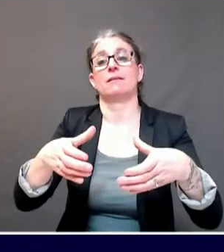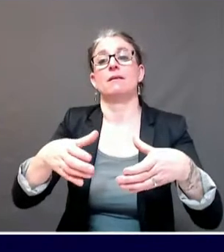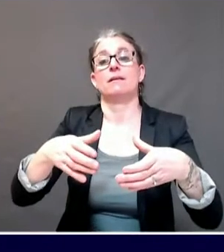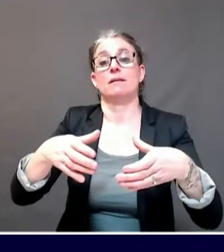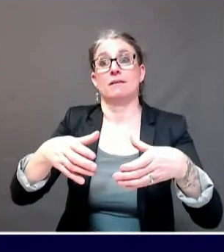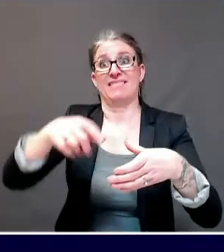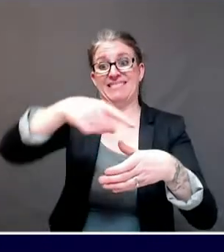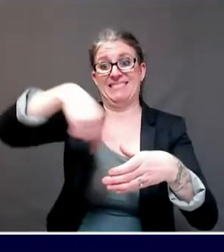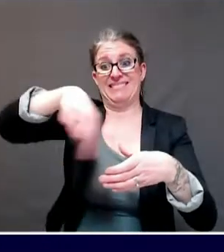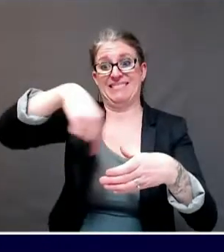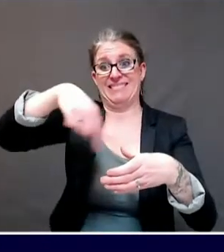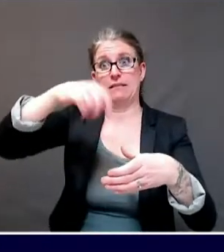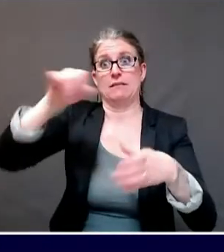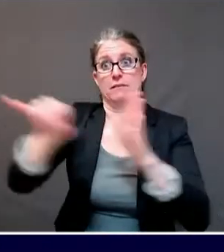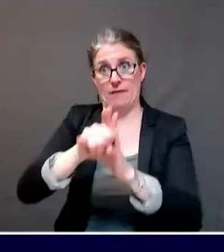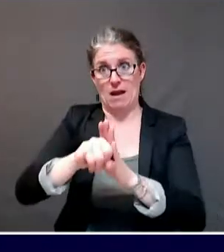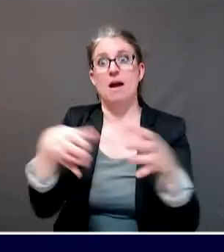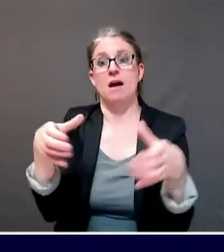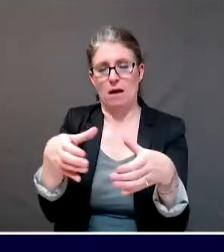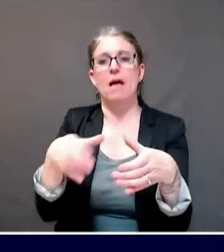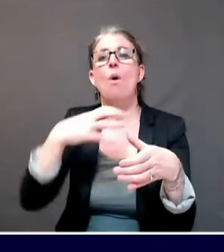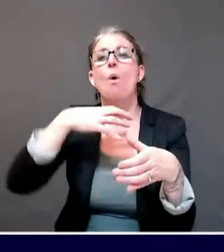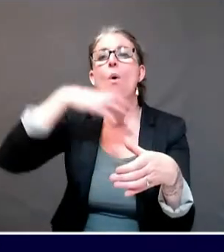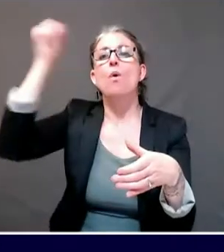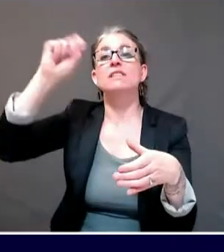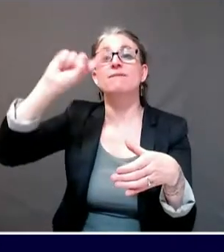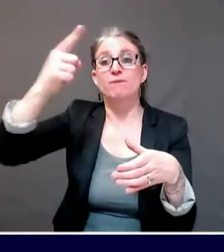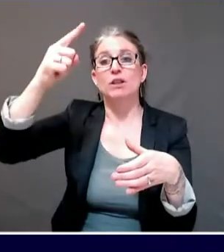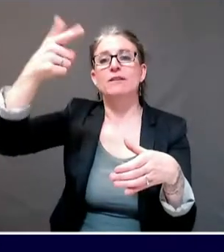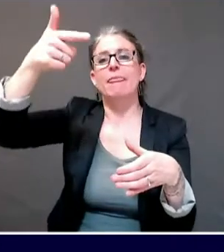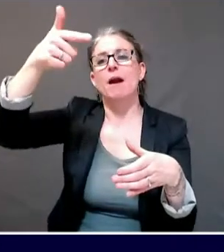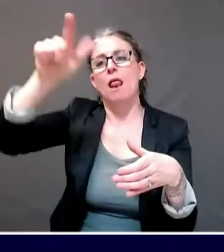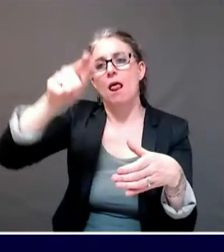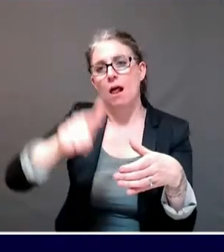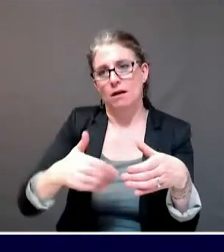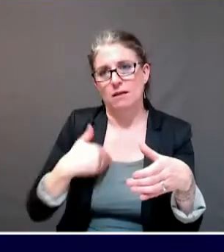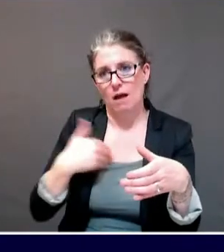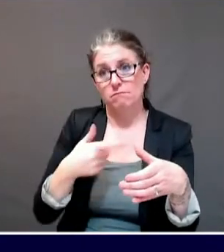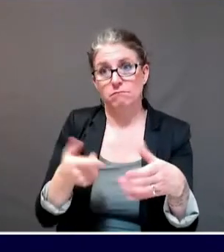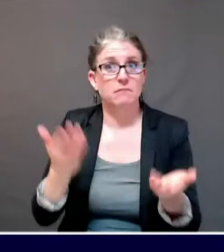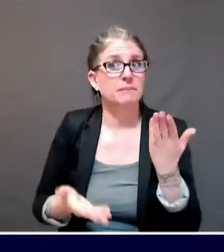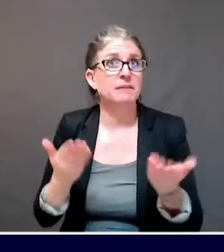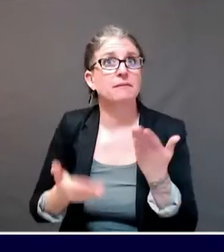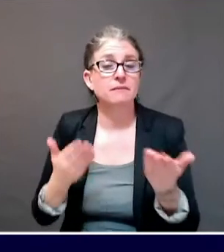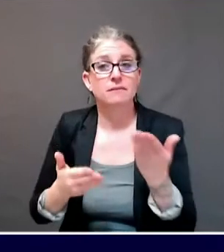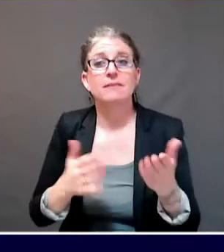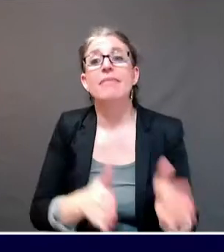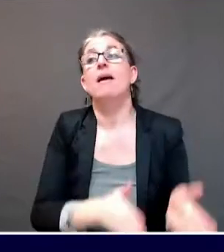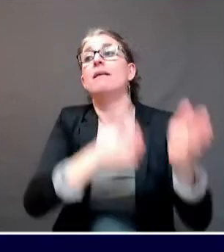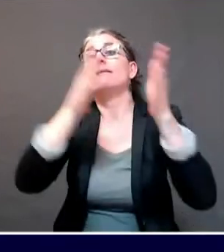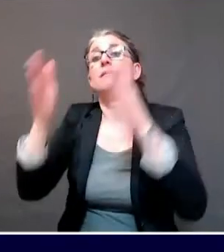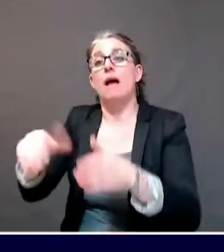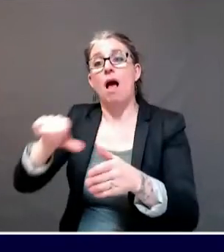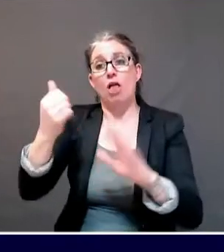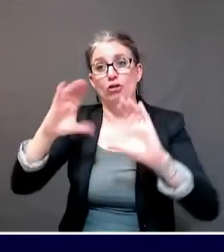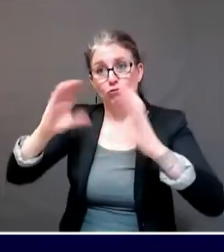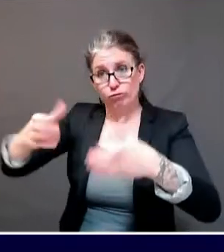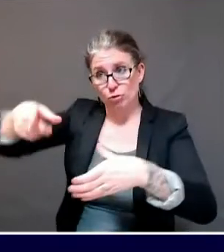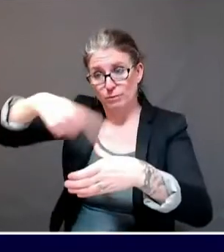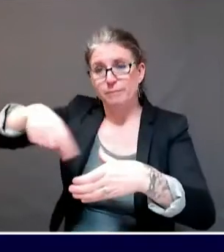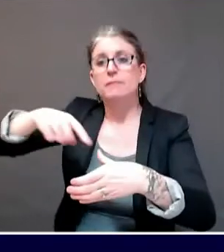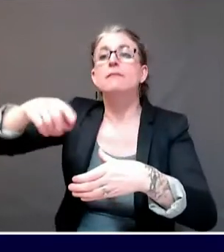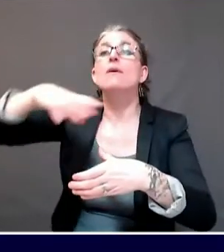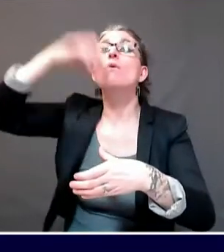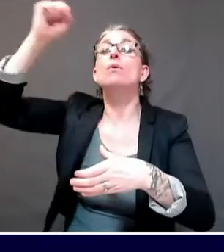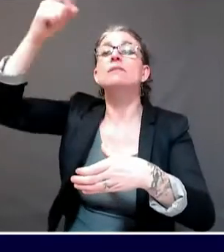tight concentric circle of emergency department, ICU, and EMS because of their exposure, and then moved outward